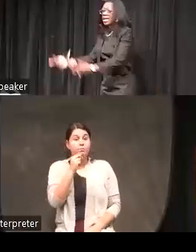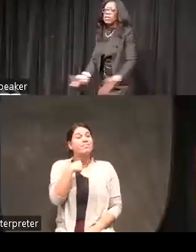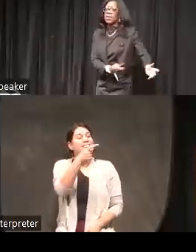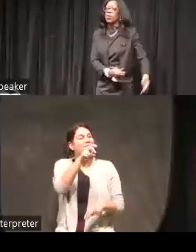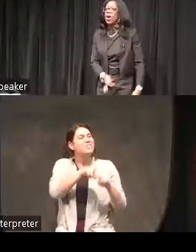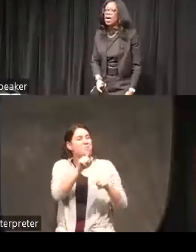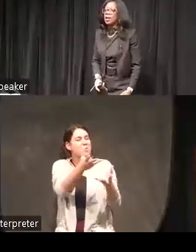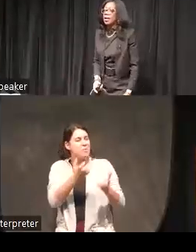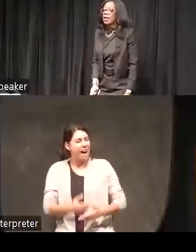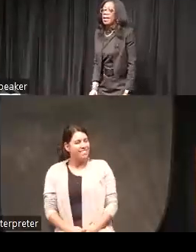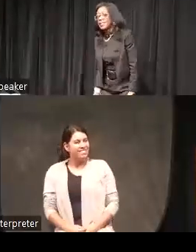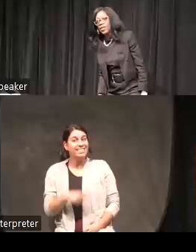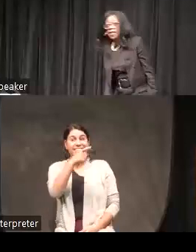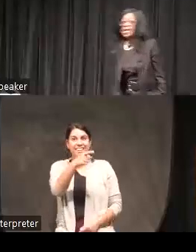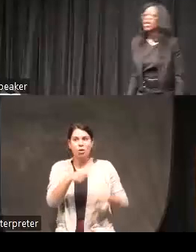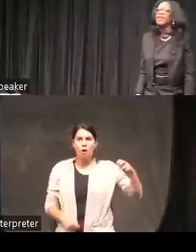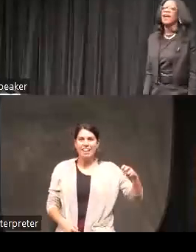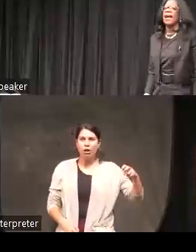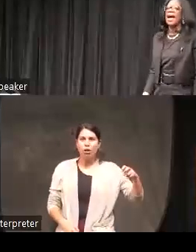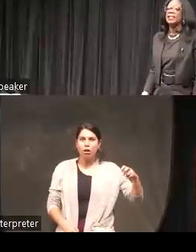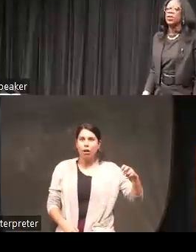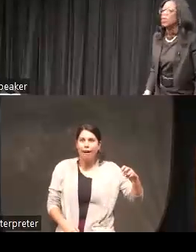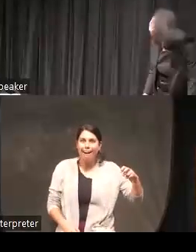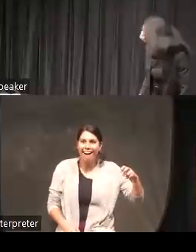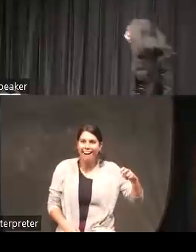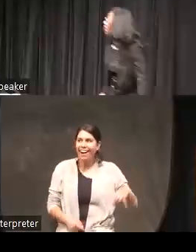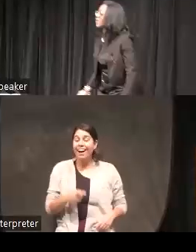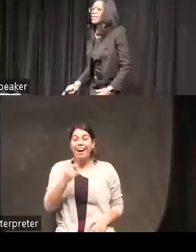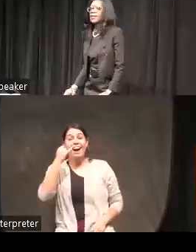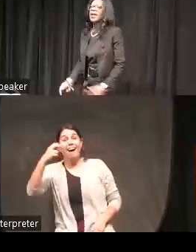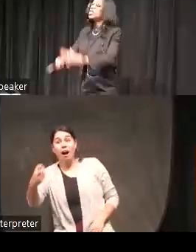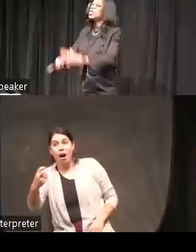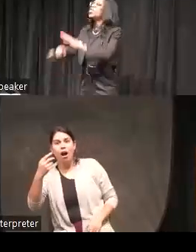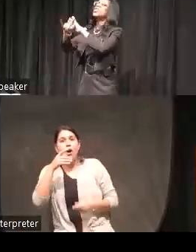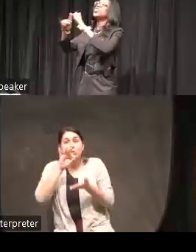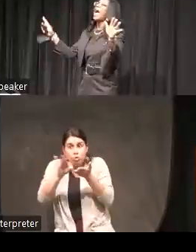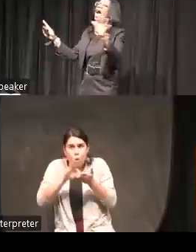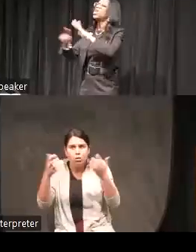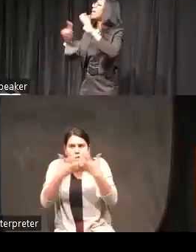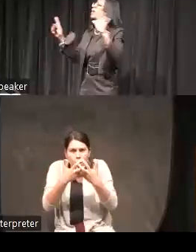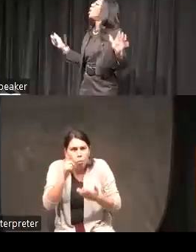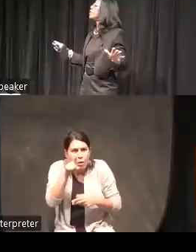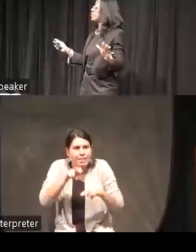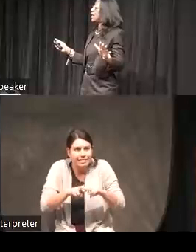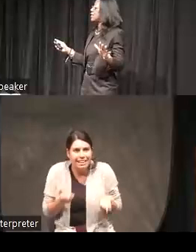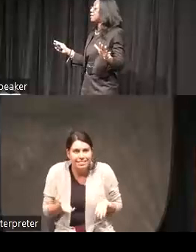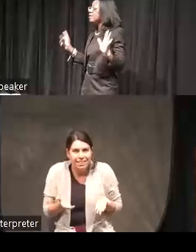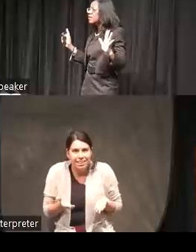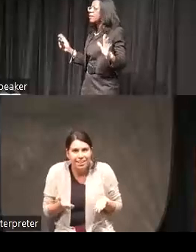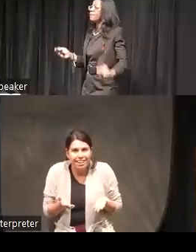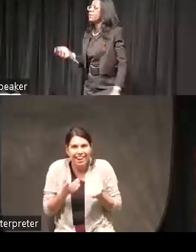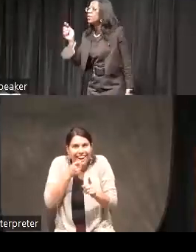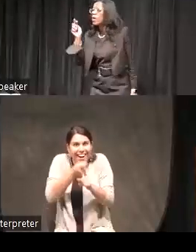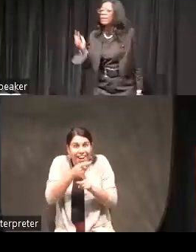to sit anywhere they want and they sit over here if they've got a high score and over here if they sit, you know, you can do all, we got all of those tests,